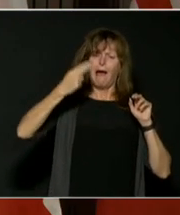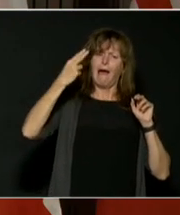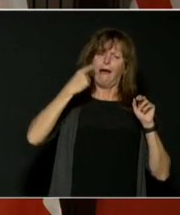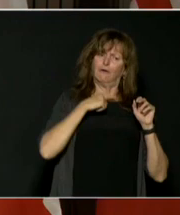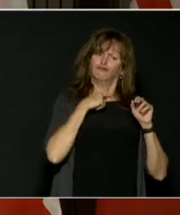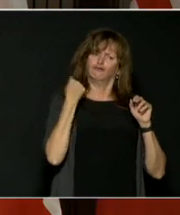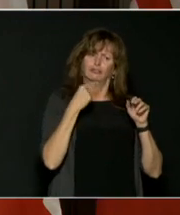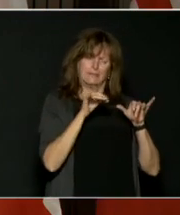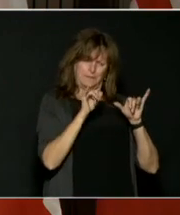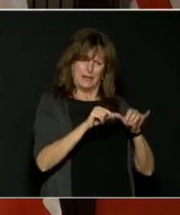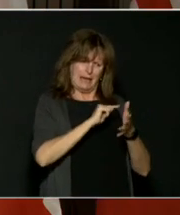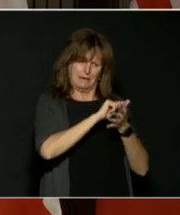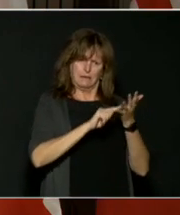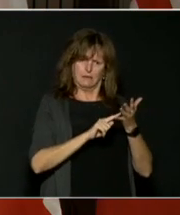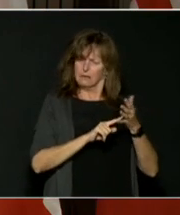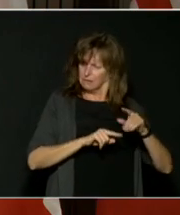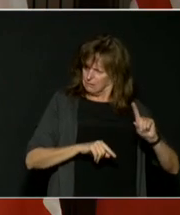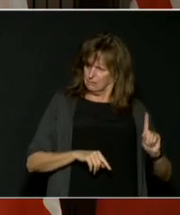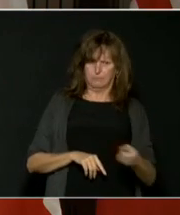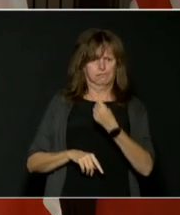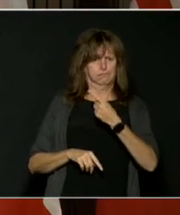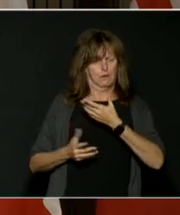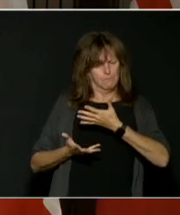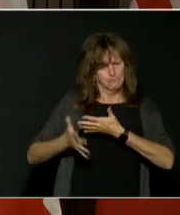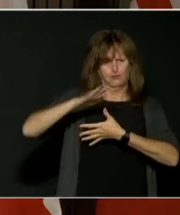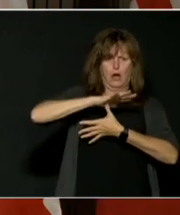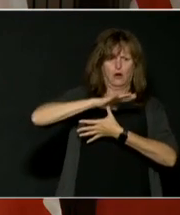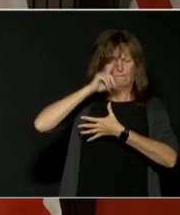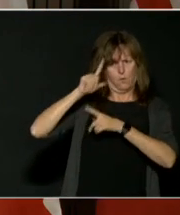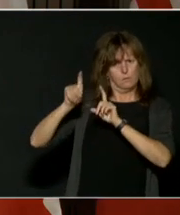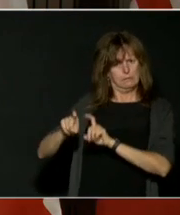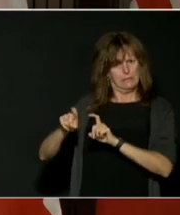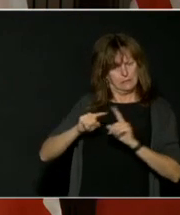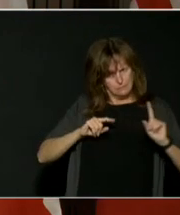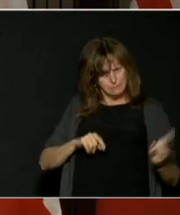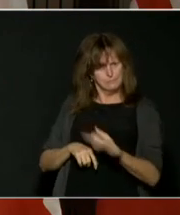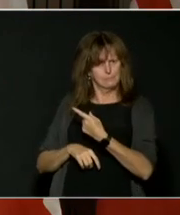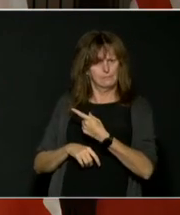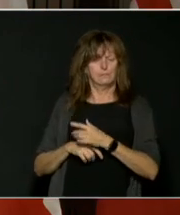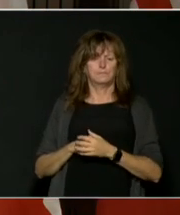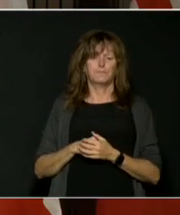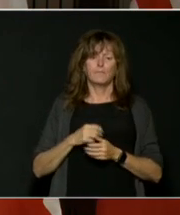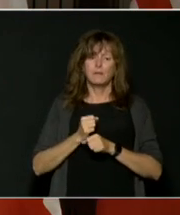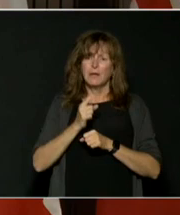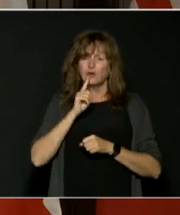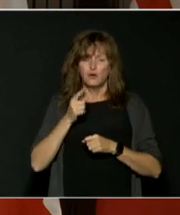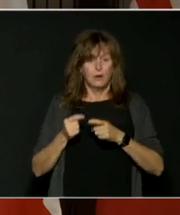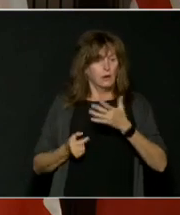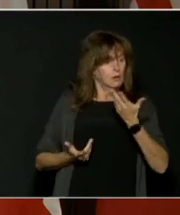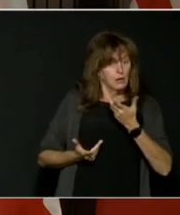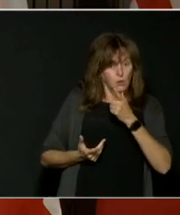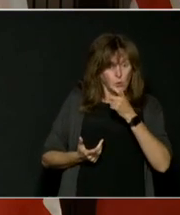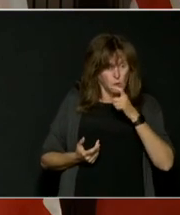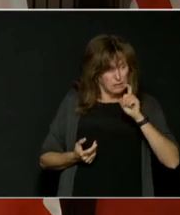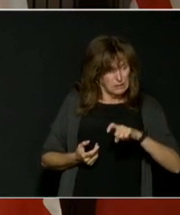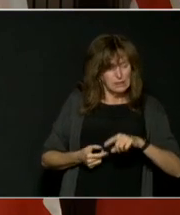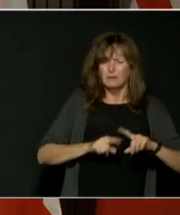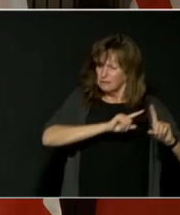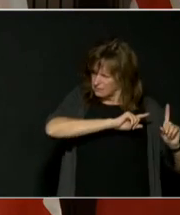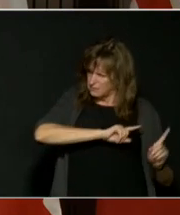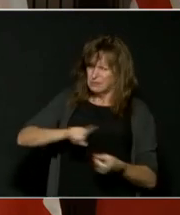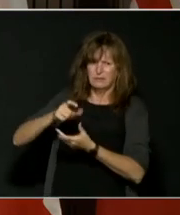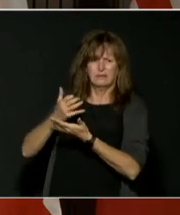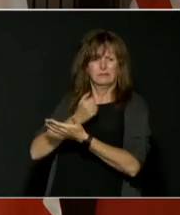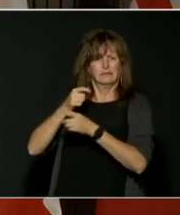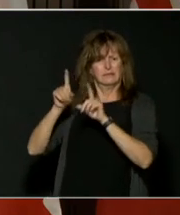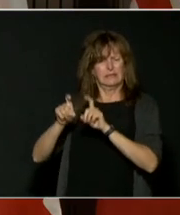Doing this will help support access to testing for those who need it and help us to prevent and control the spread of